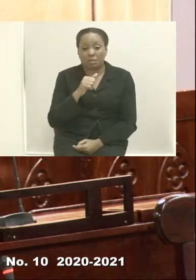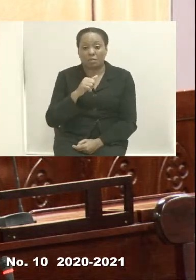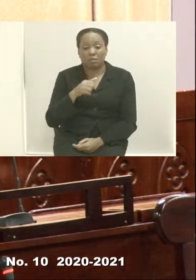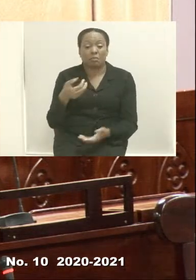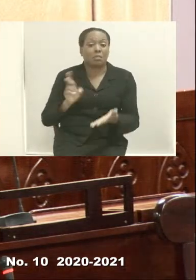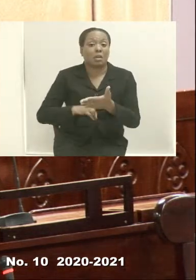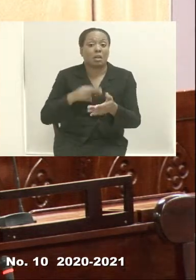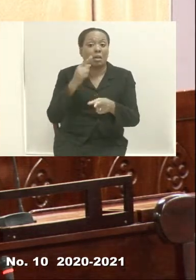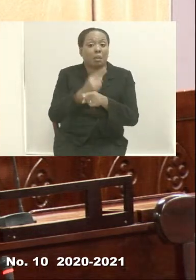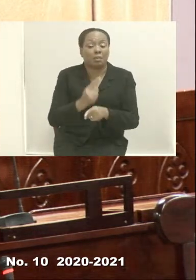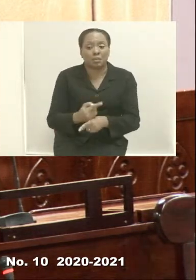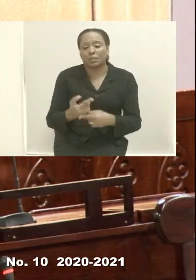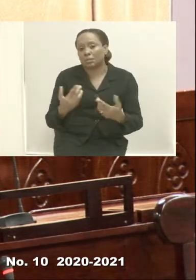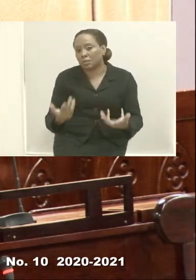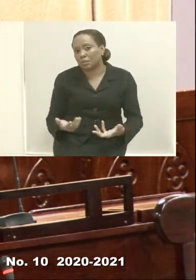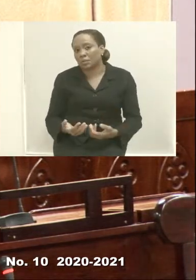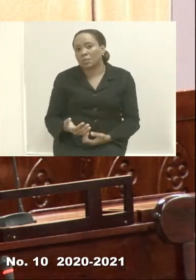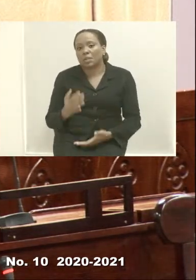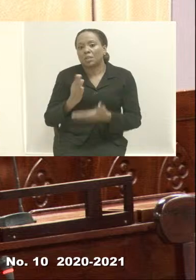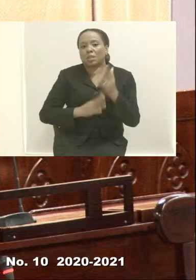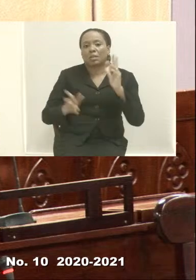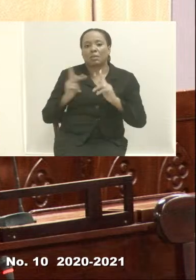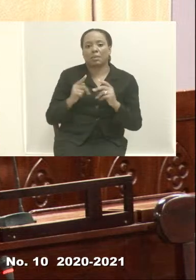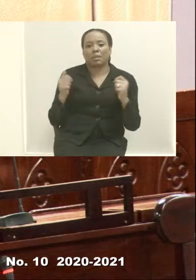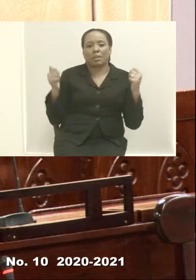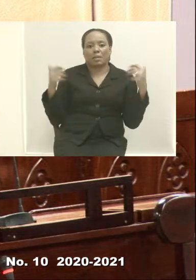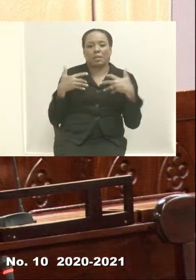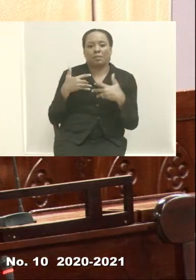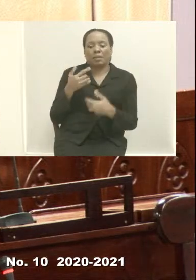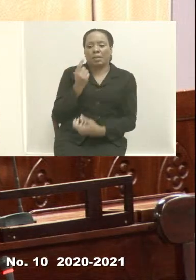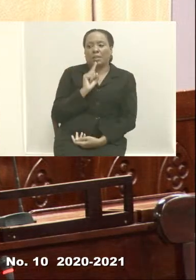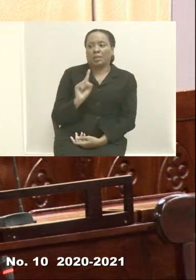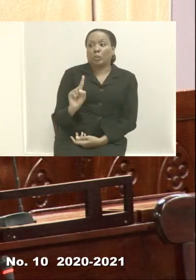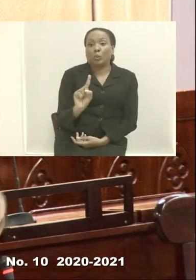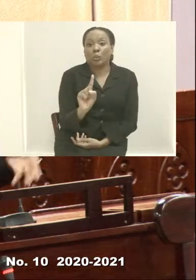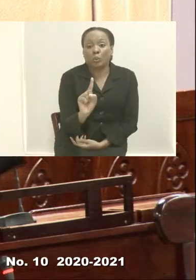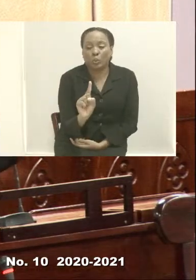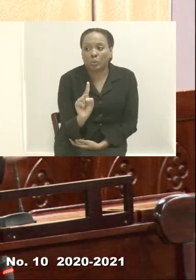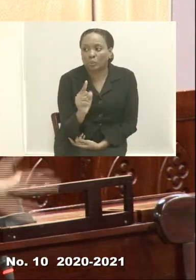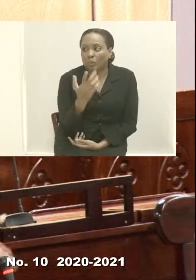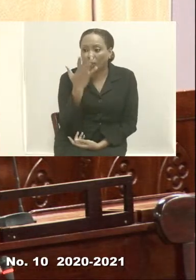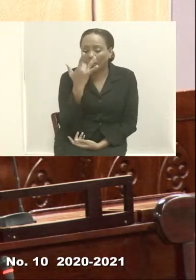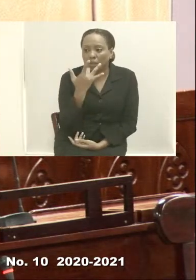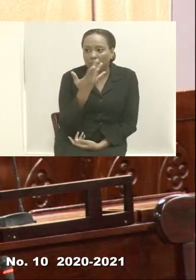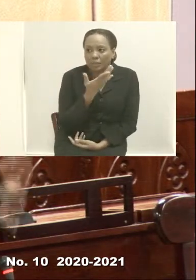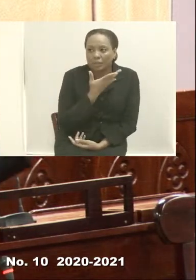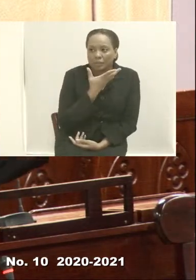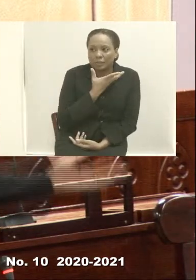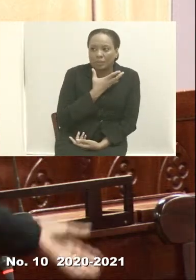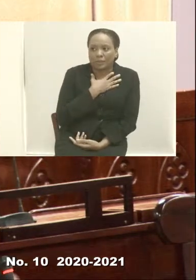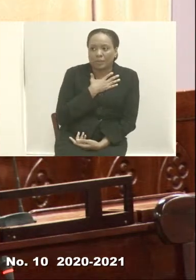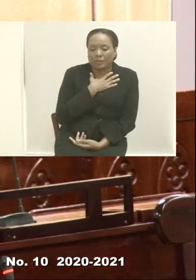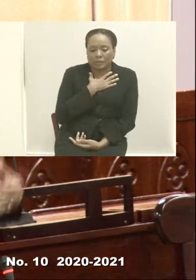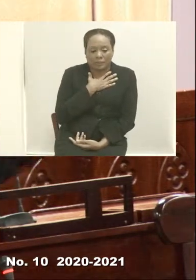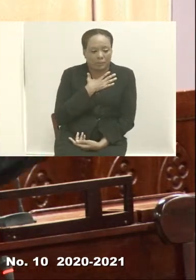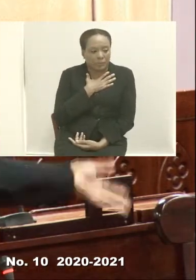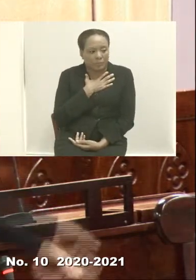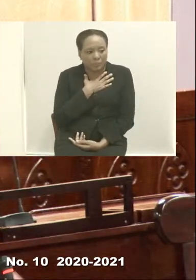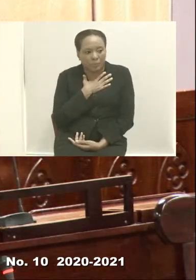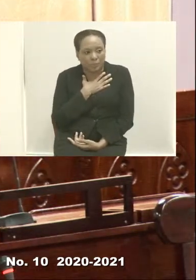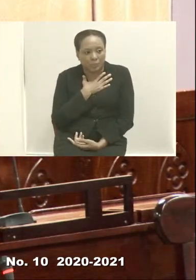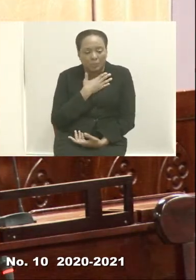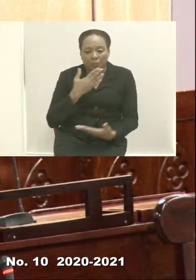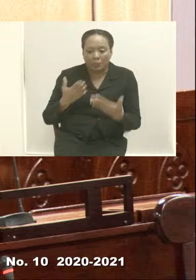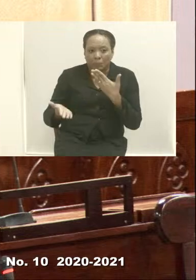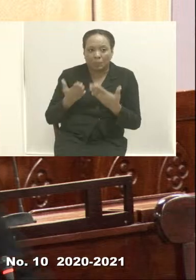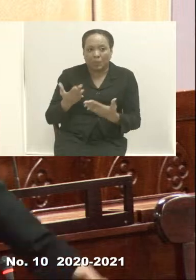some of them may be afraid to step forward now for fear that they may be liable for hundreds of thousands of